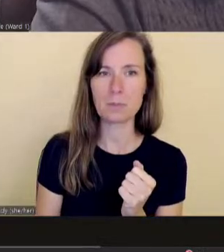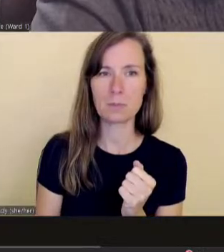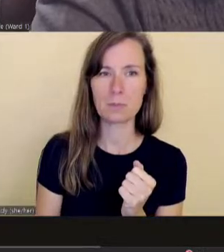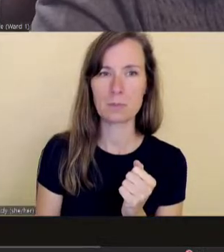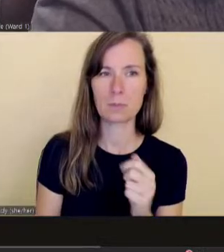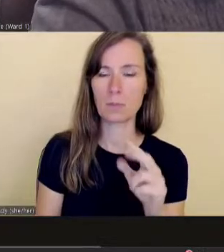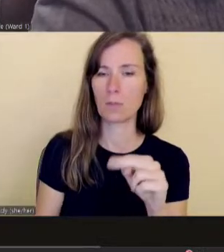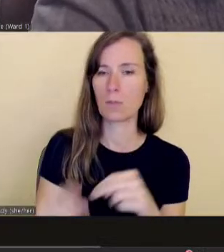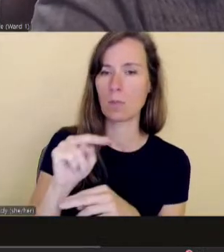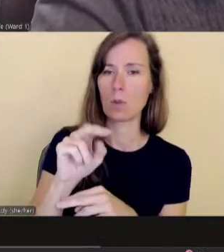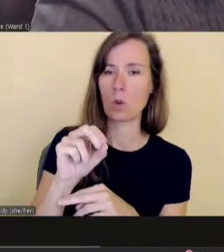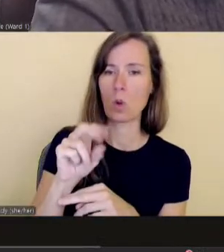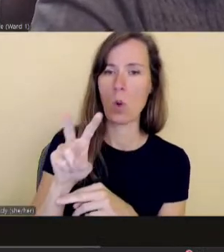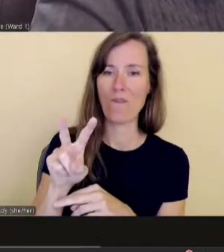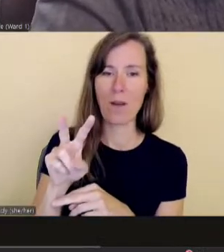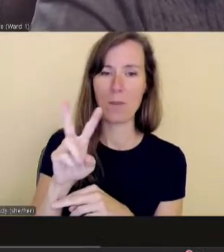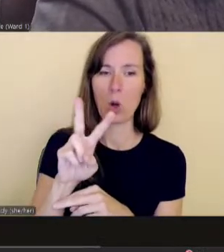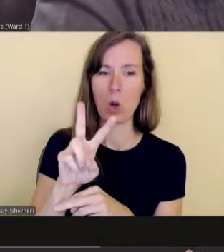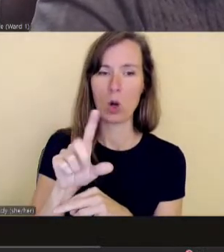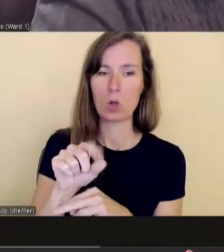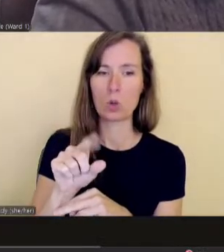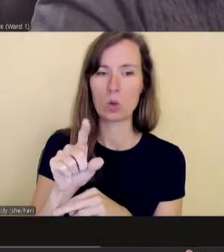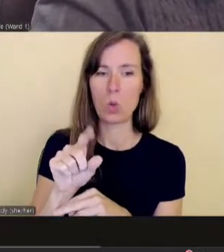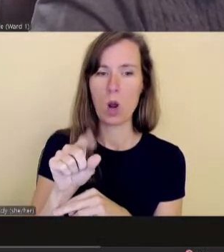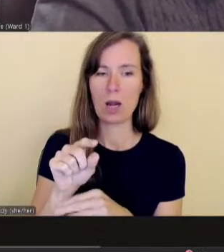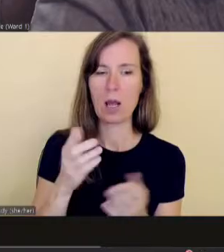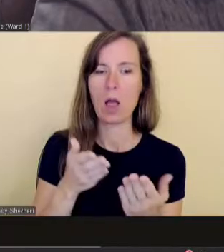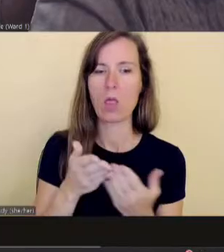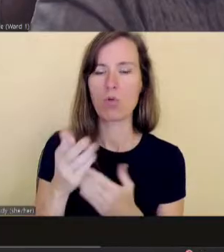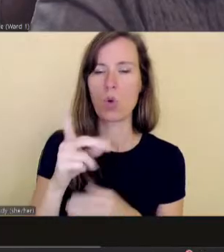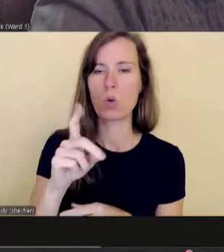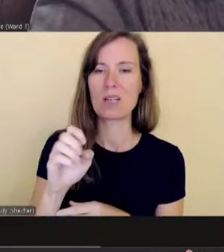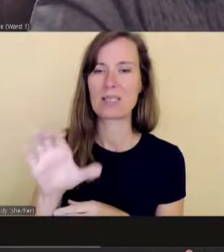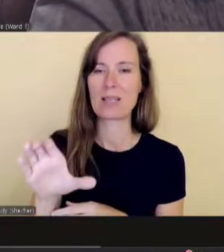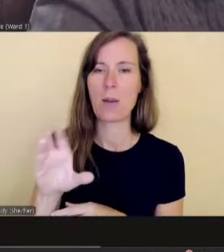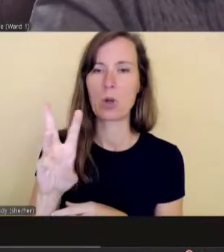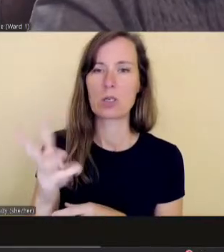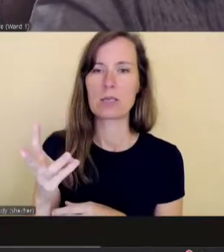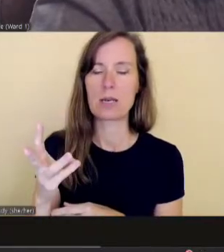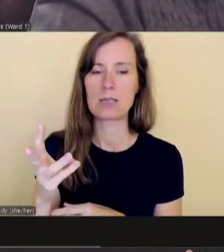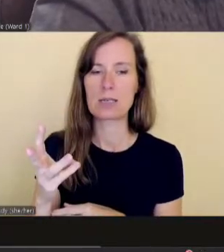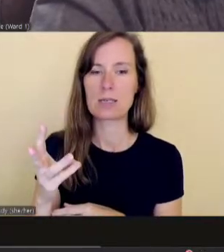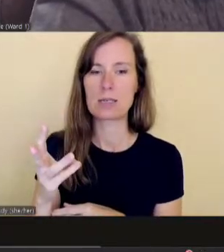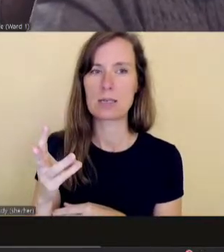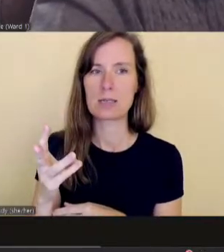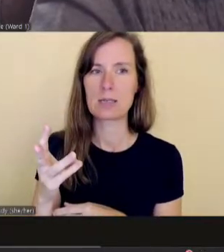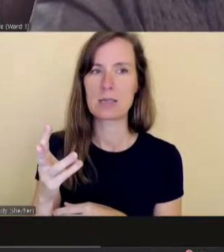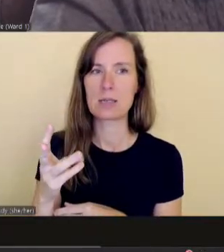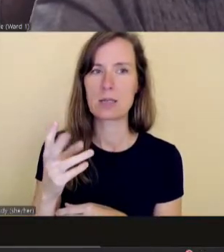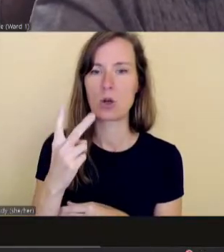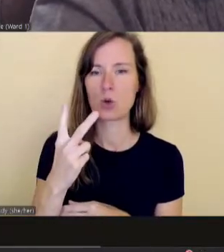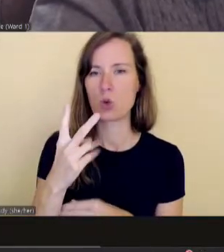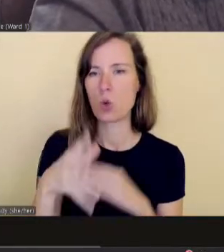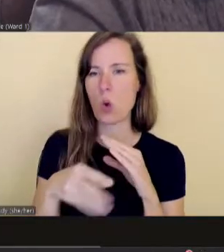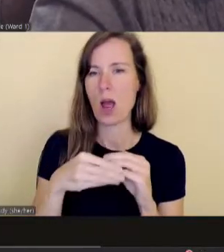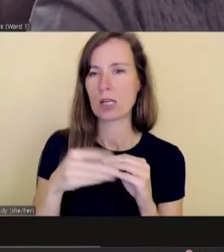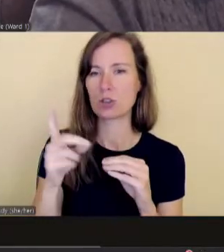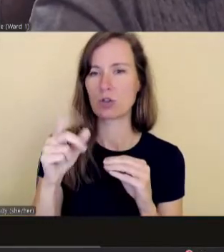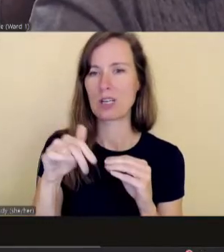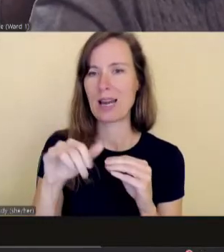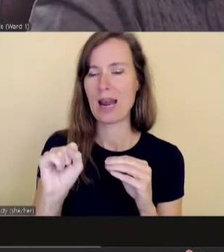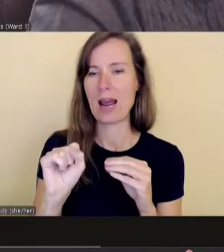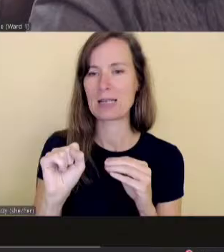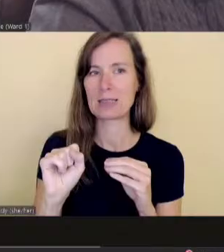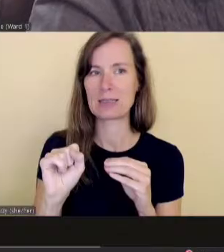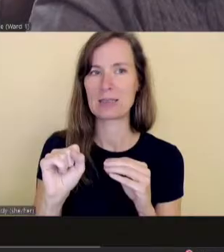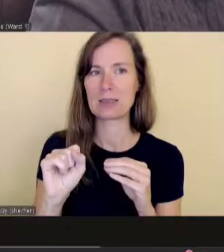November the 20th through December the 6th. We gave 2 extra days because of